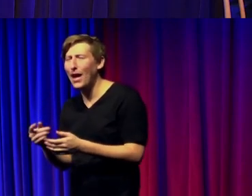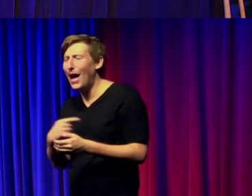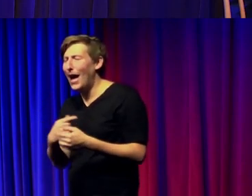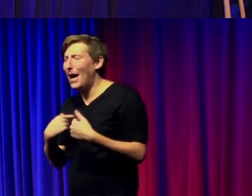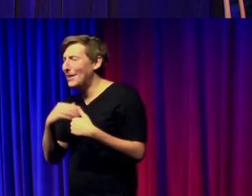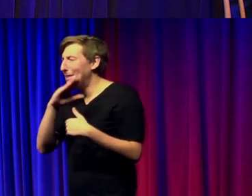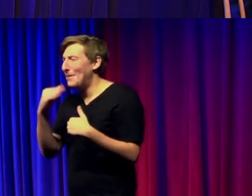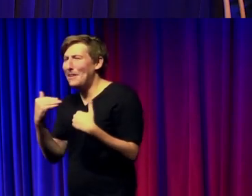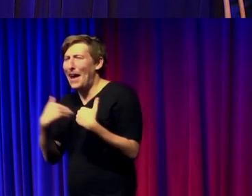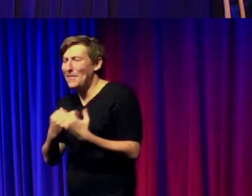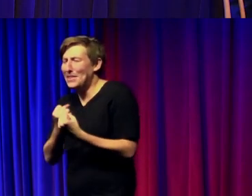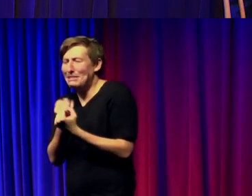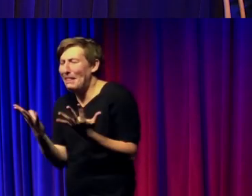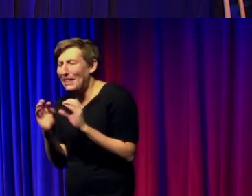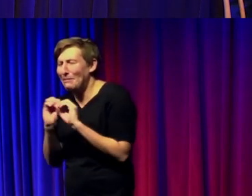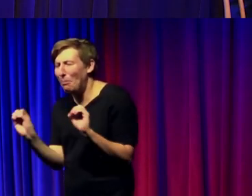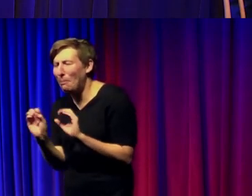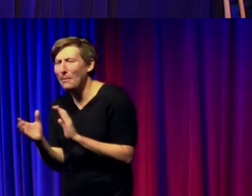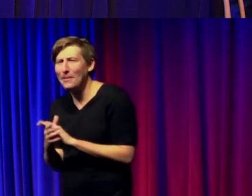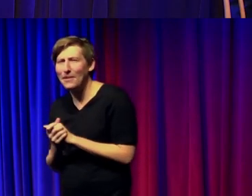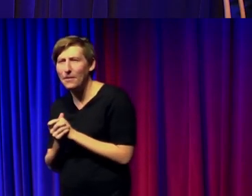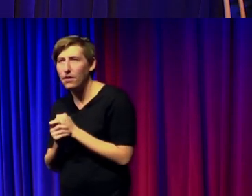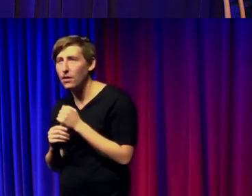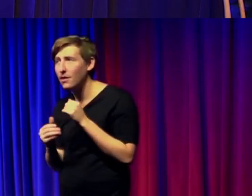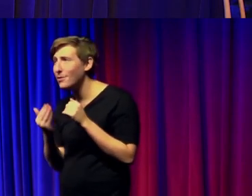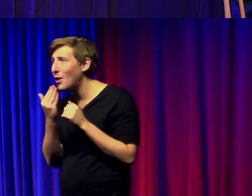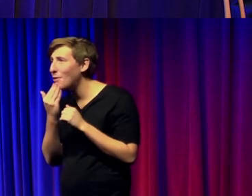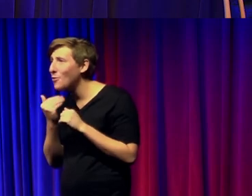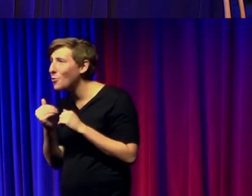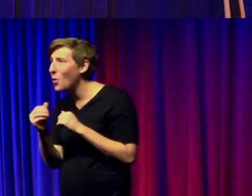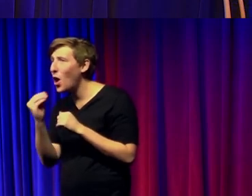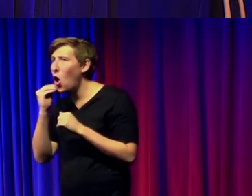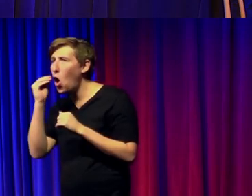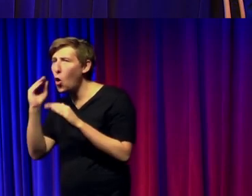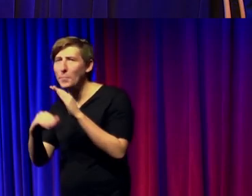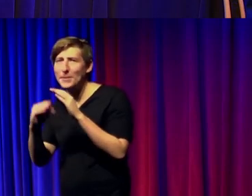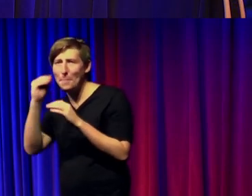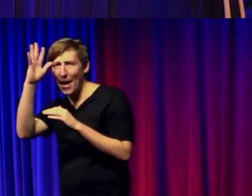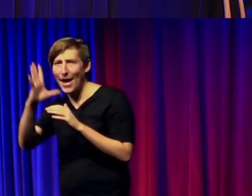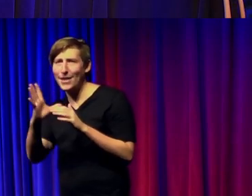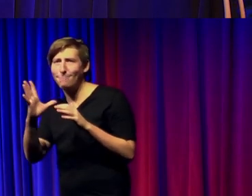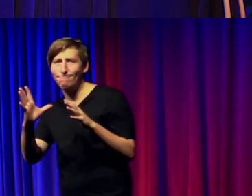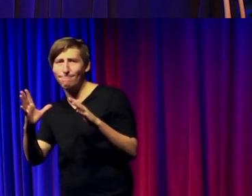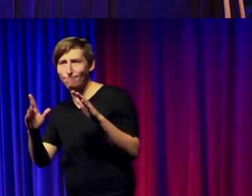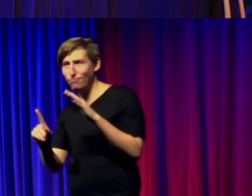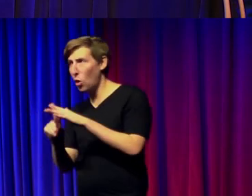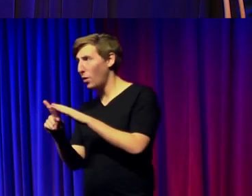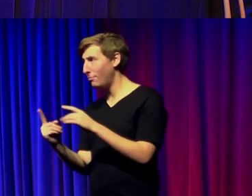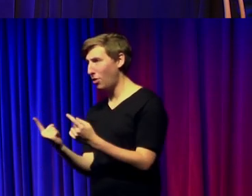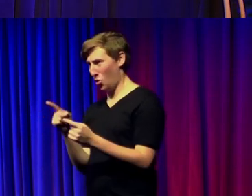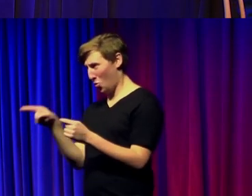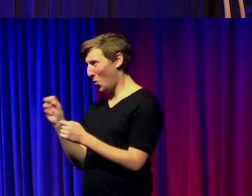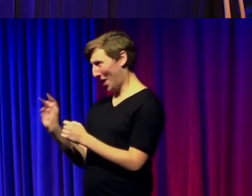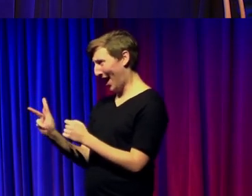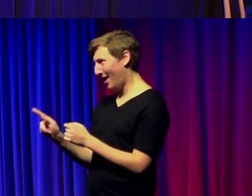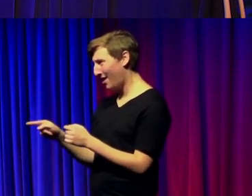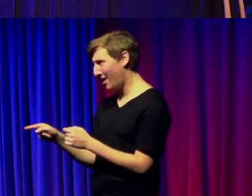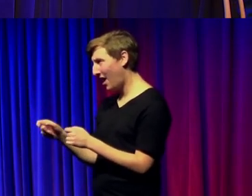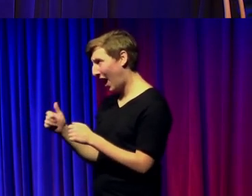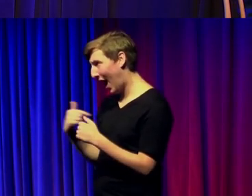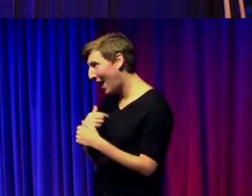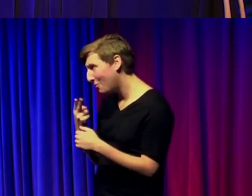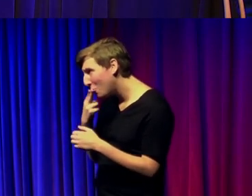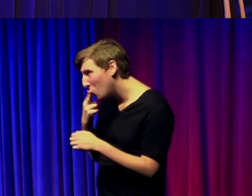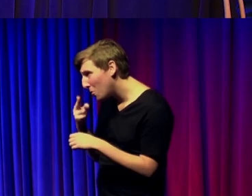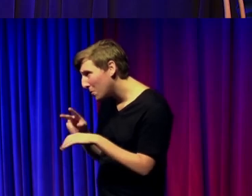have anything. And this very sweet homeless man came up to me and he was like, are you okay? And can I have a cigarette?